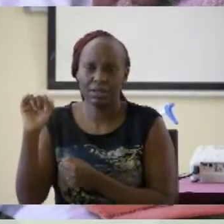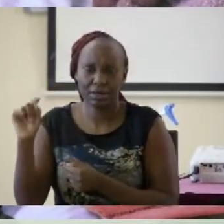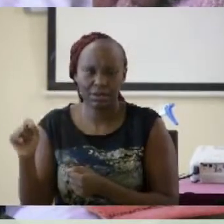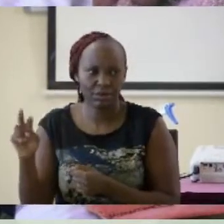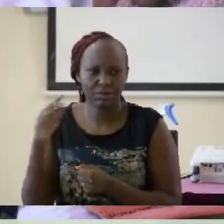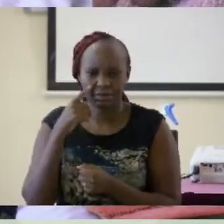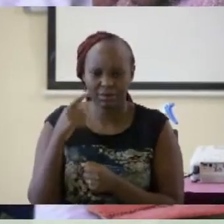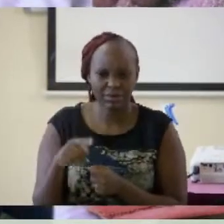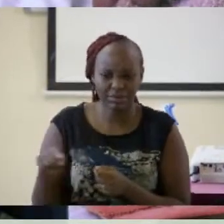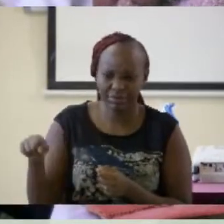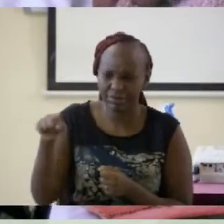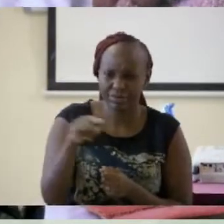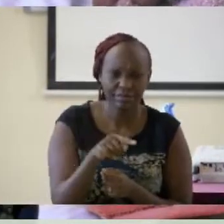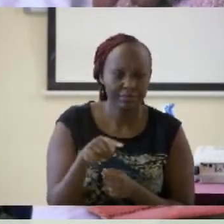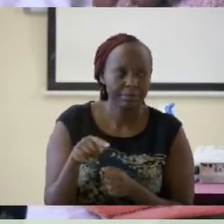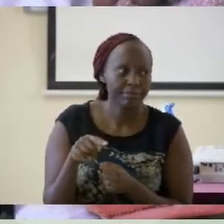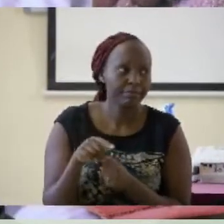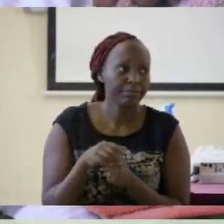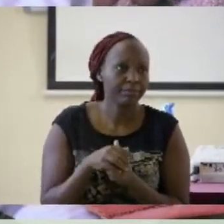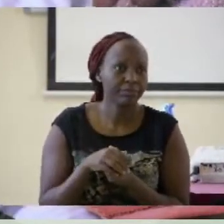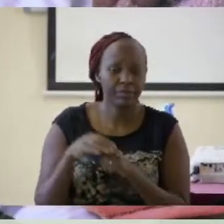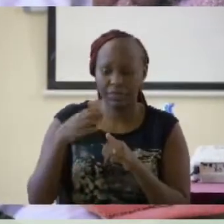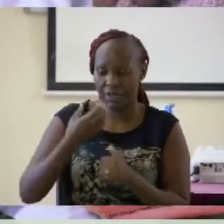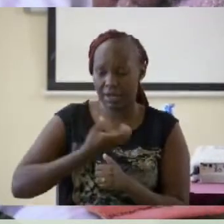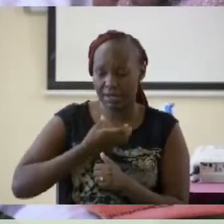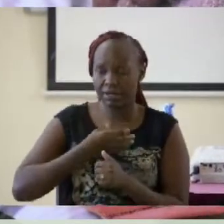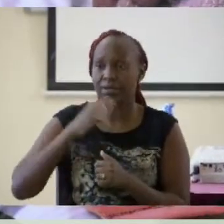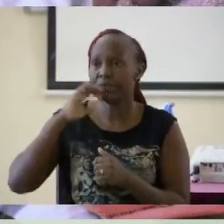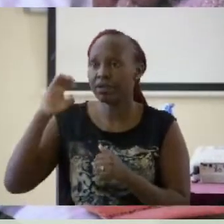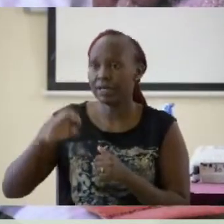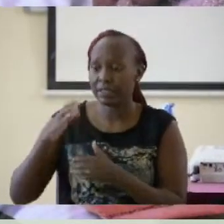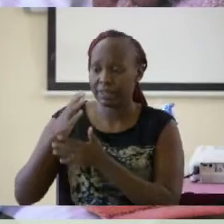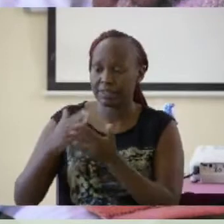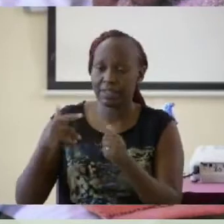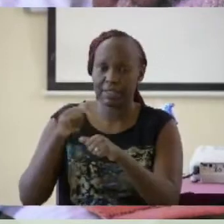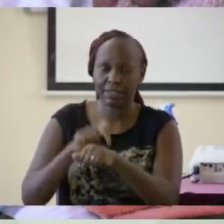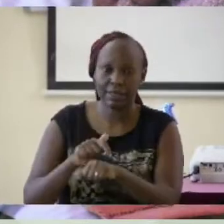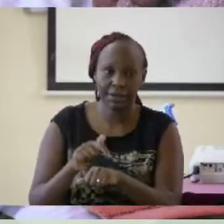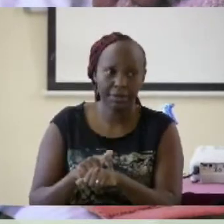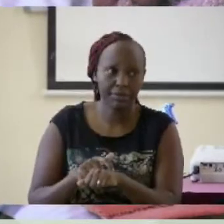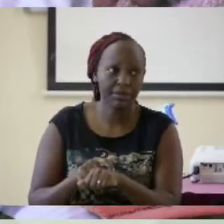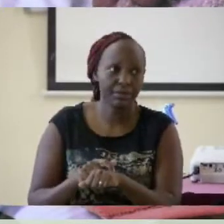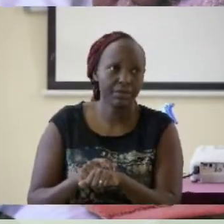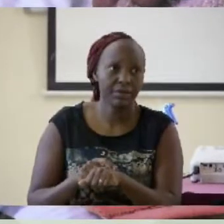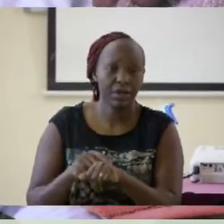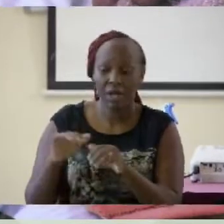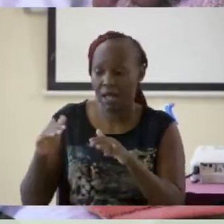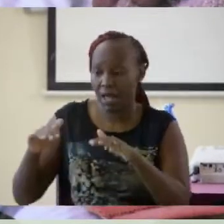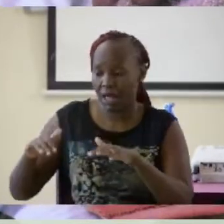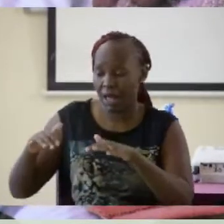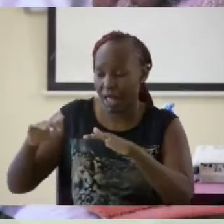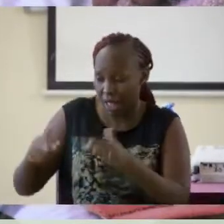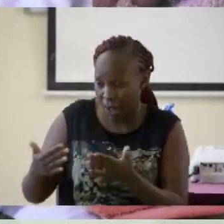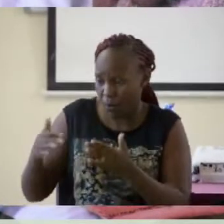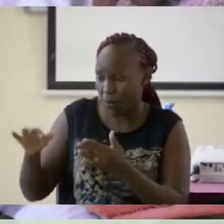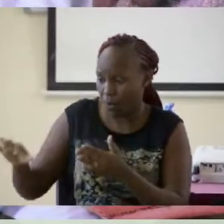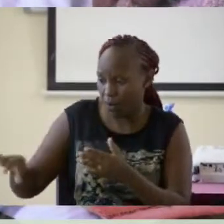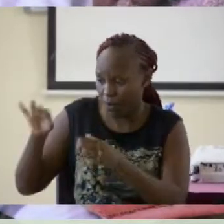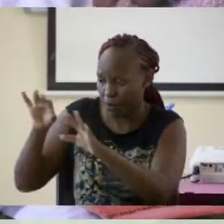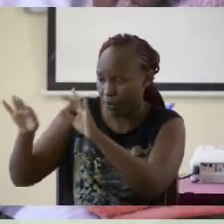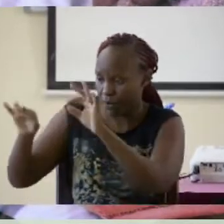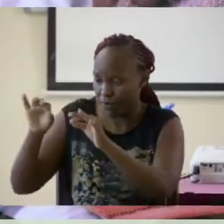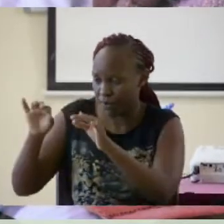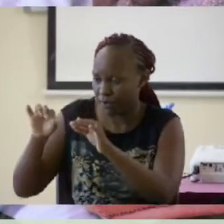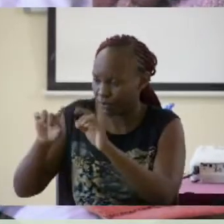So these Council of Elders, at times, the way they are chosen should